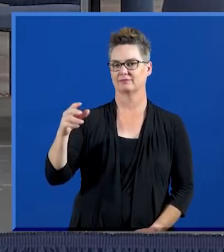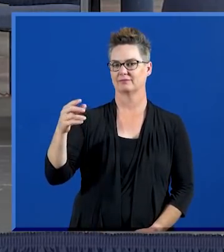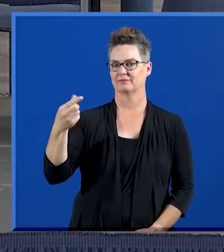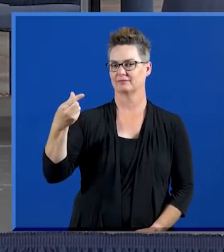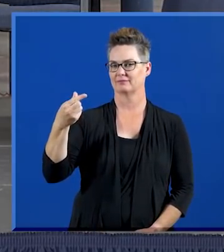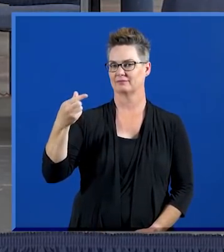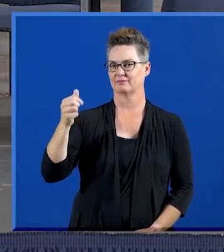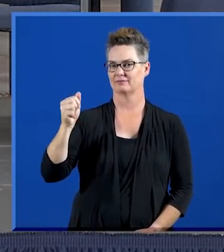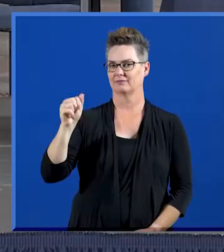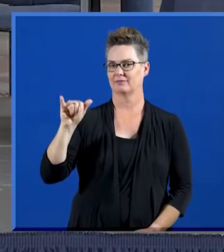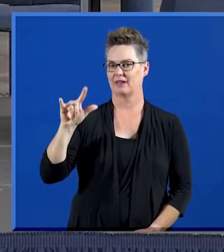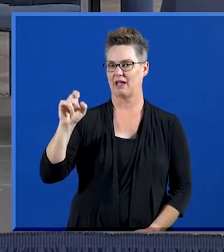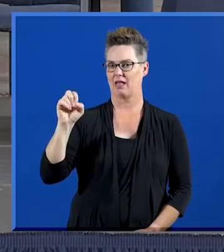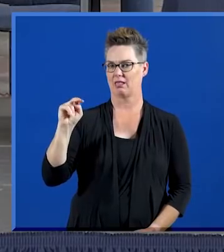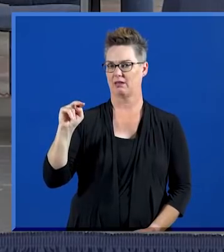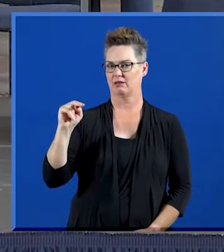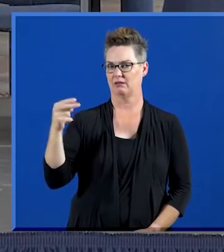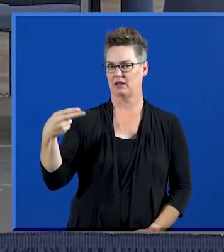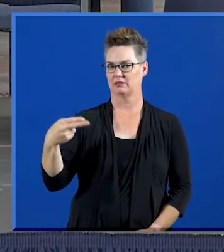Kaylin Hazen.